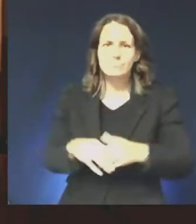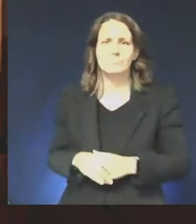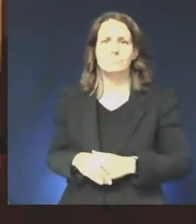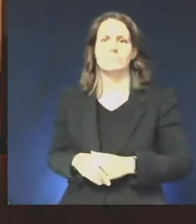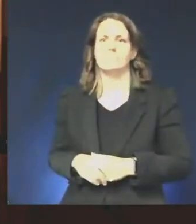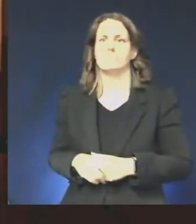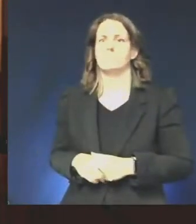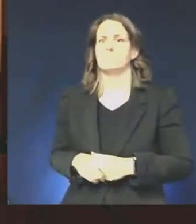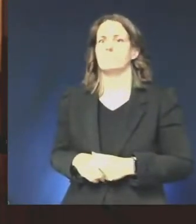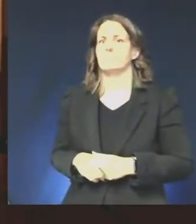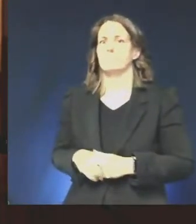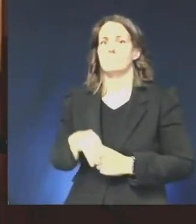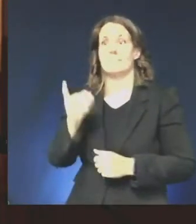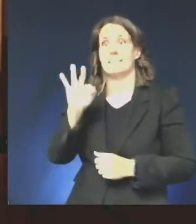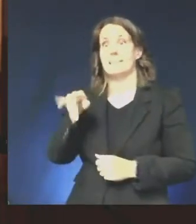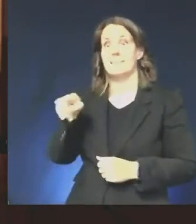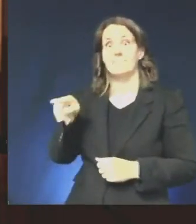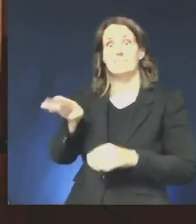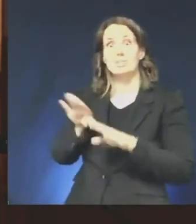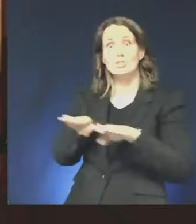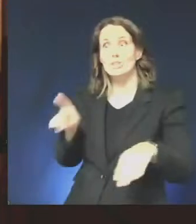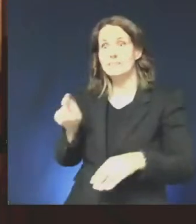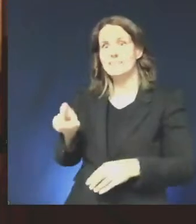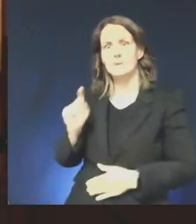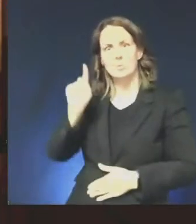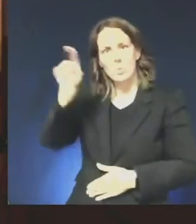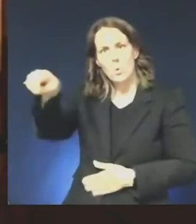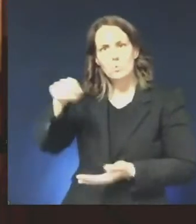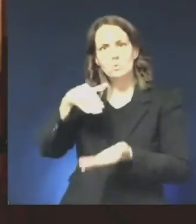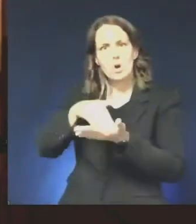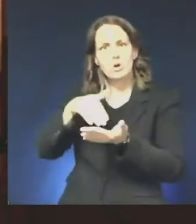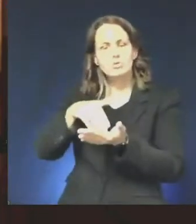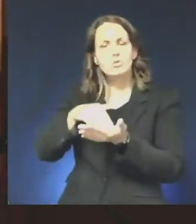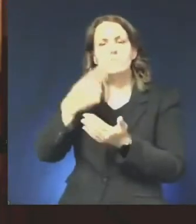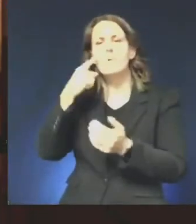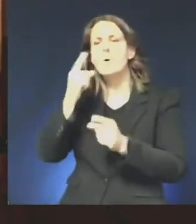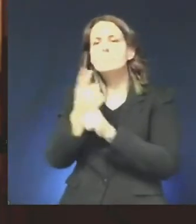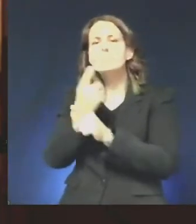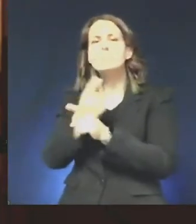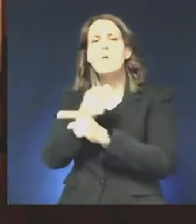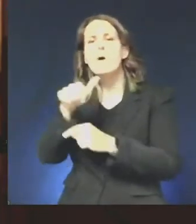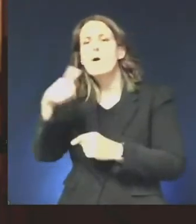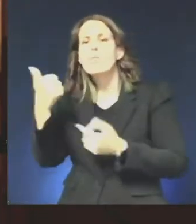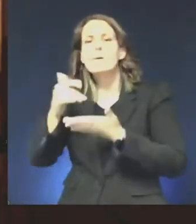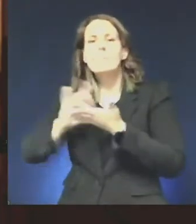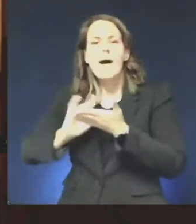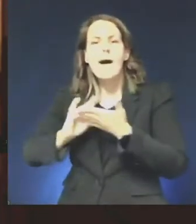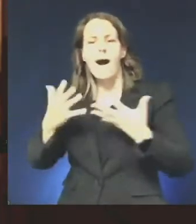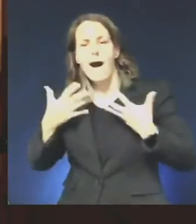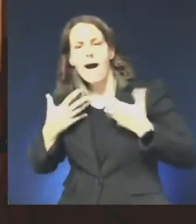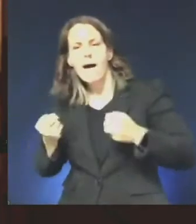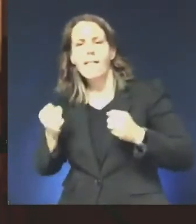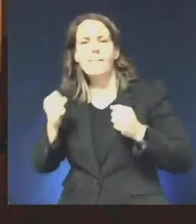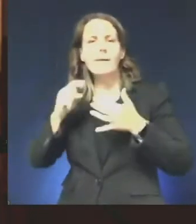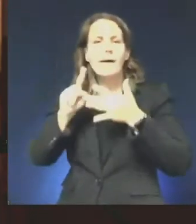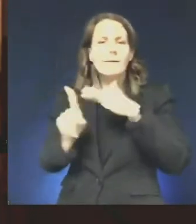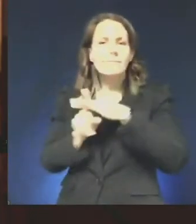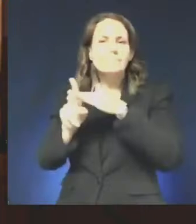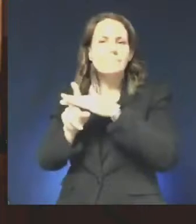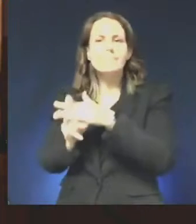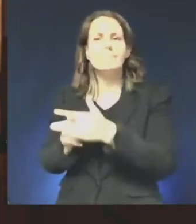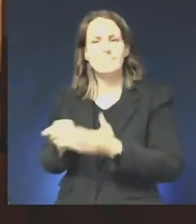all incredibly important. In terms of why children are lagging, a couple of things. First of all, they've had less